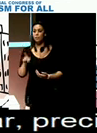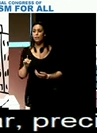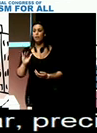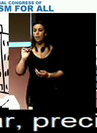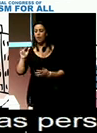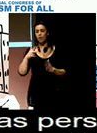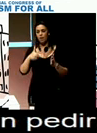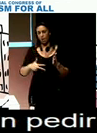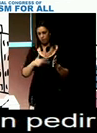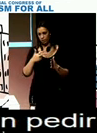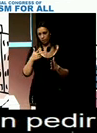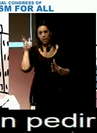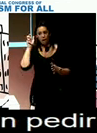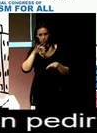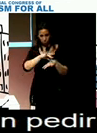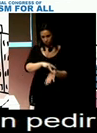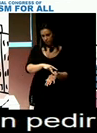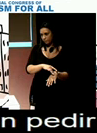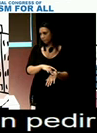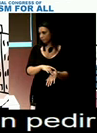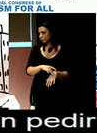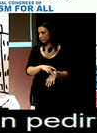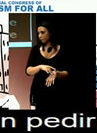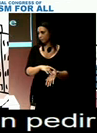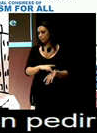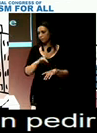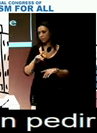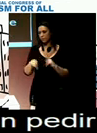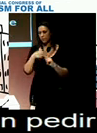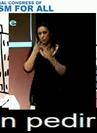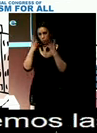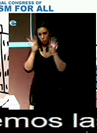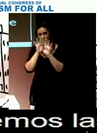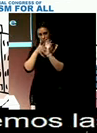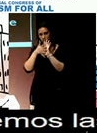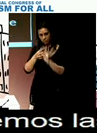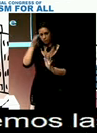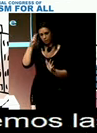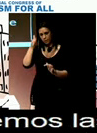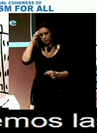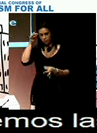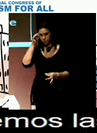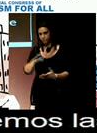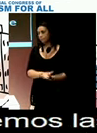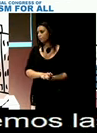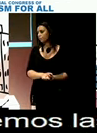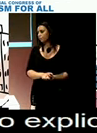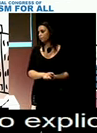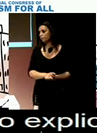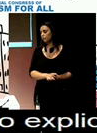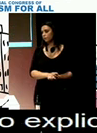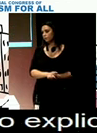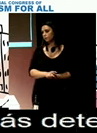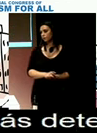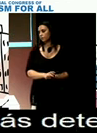And we have audio guides and video guides that explain the city walls. I'm going to talk about them when I'm going